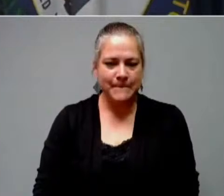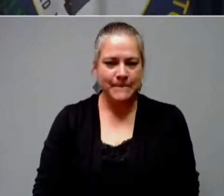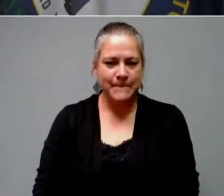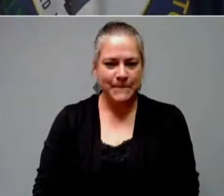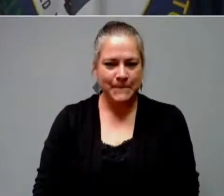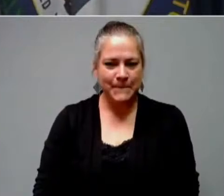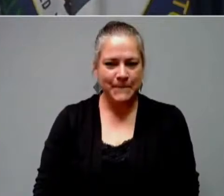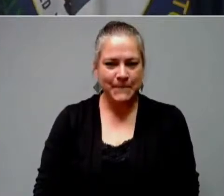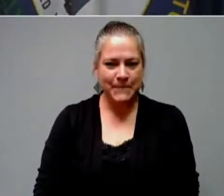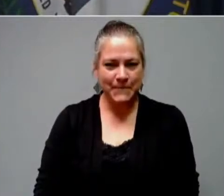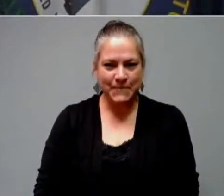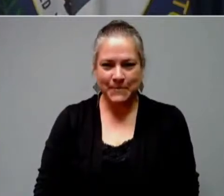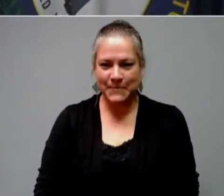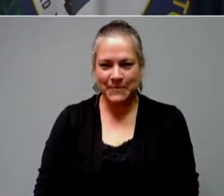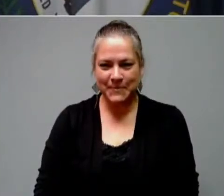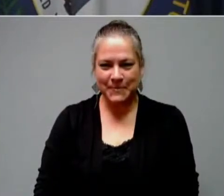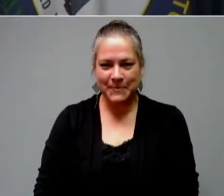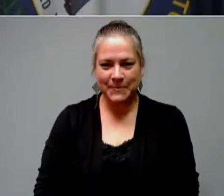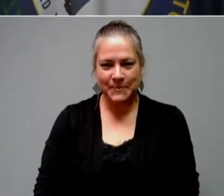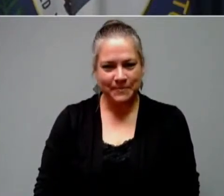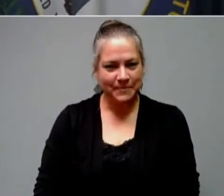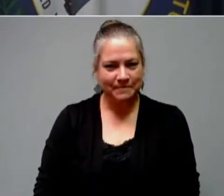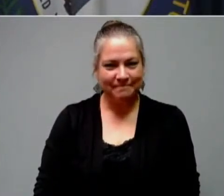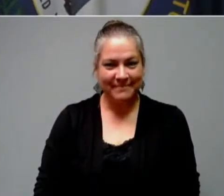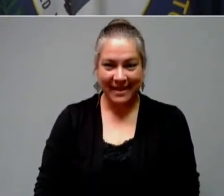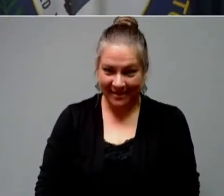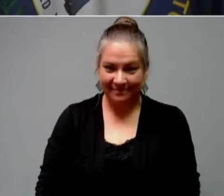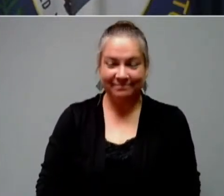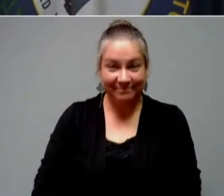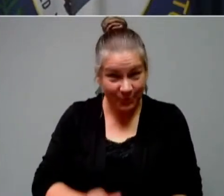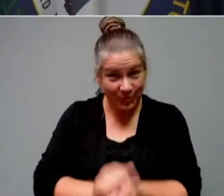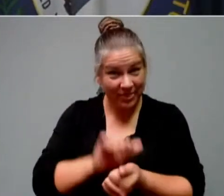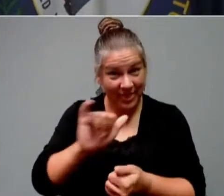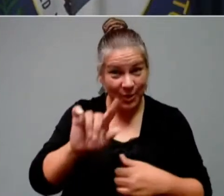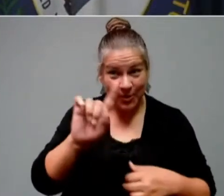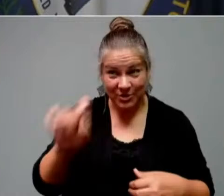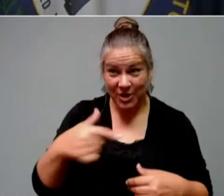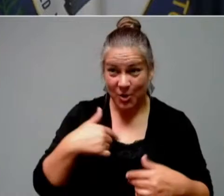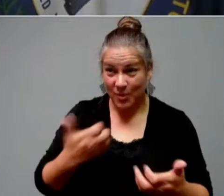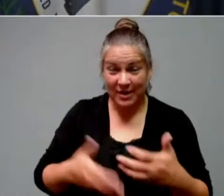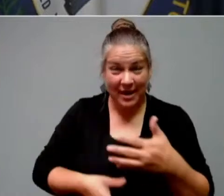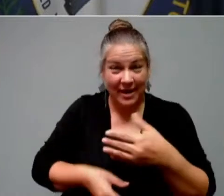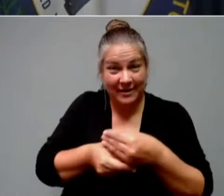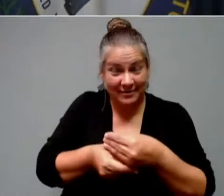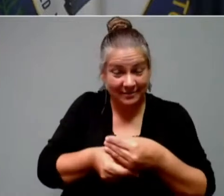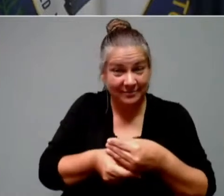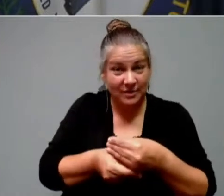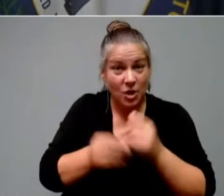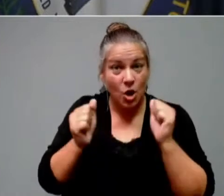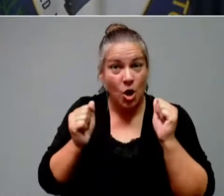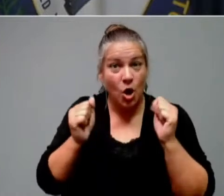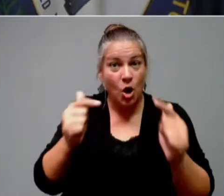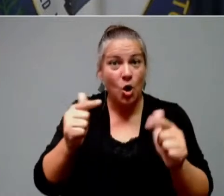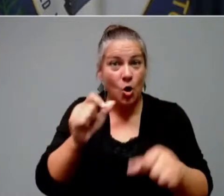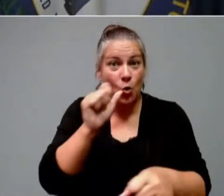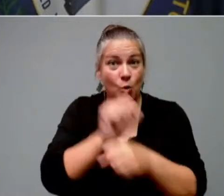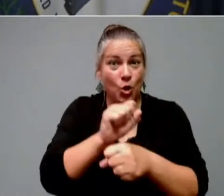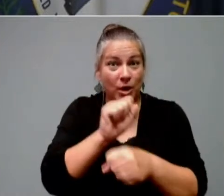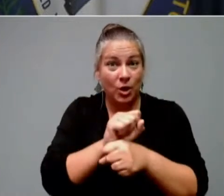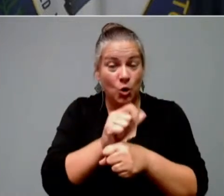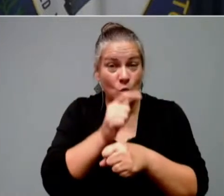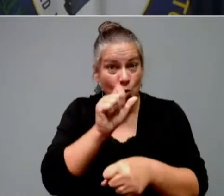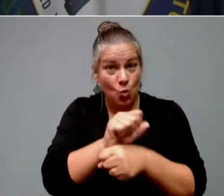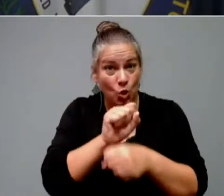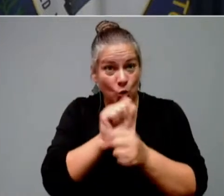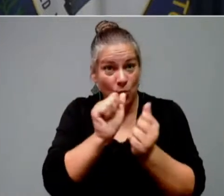And I just close on that question with everybody who's working in a COVID wing wears a mask. There's